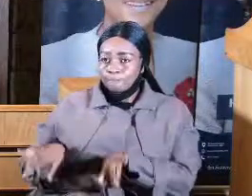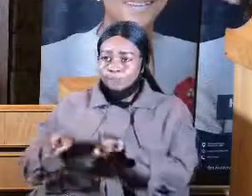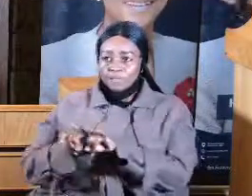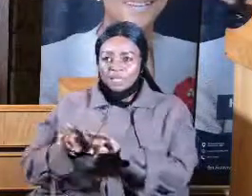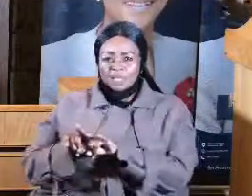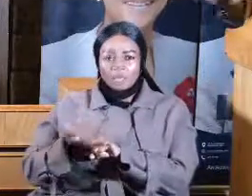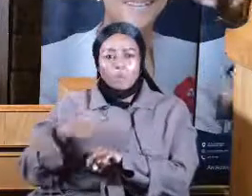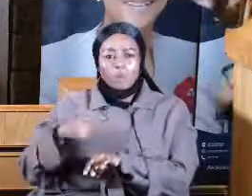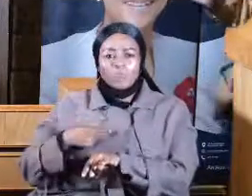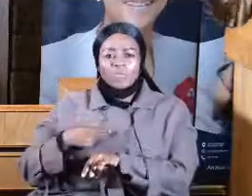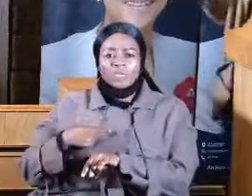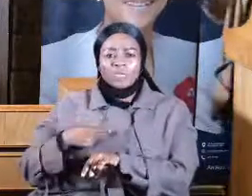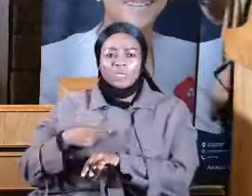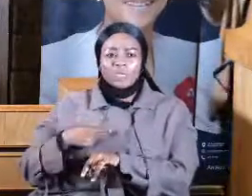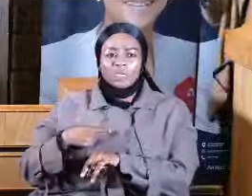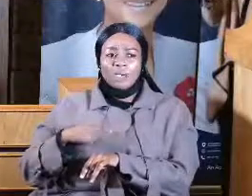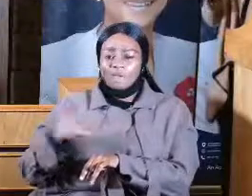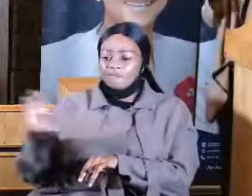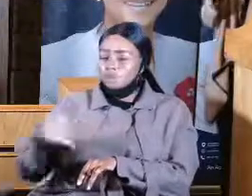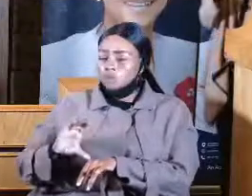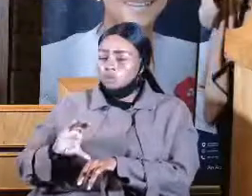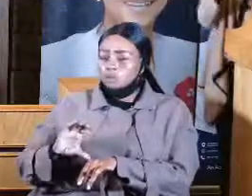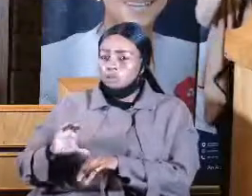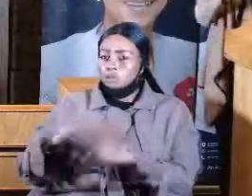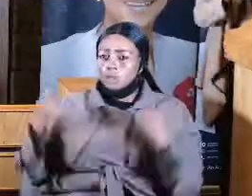usually forced to wear